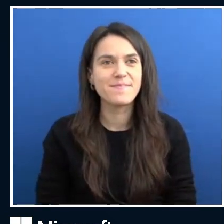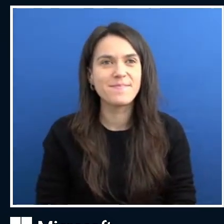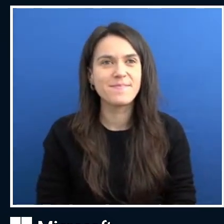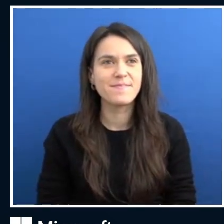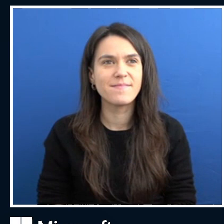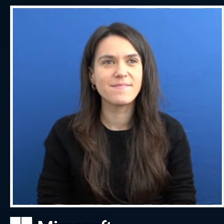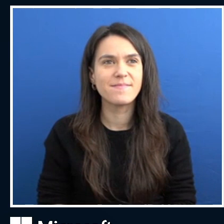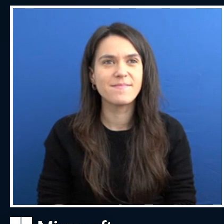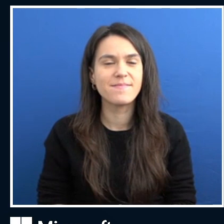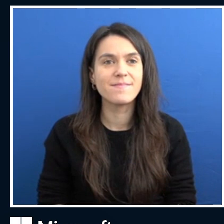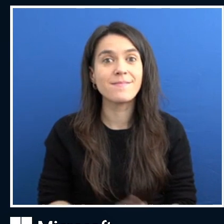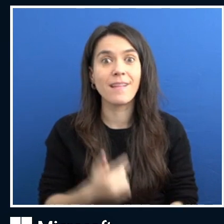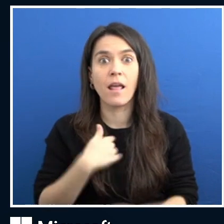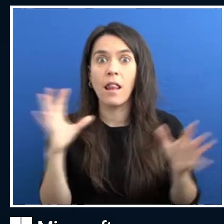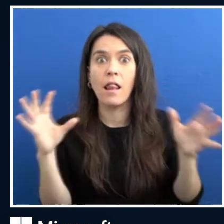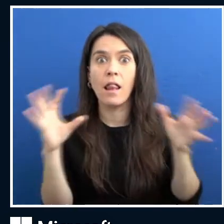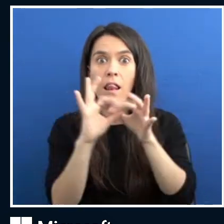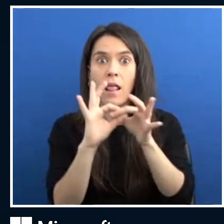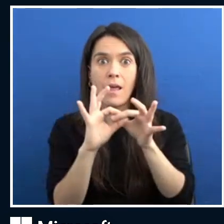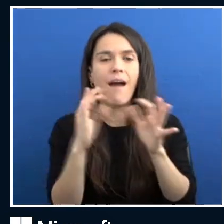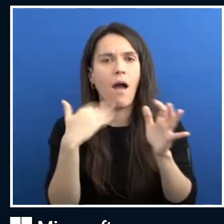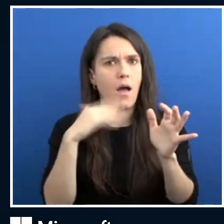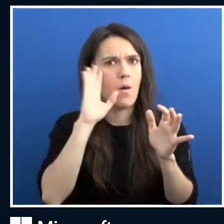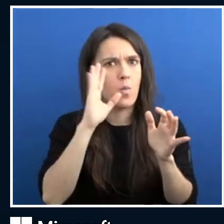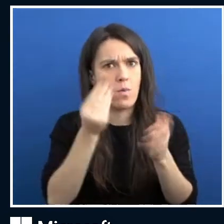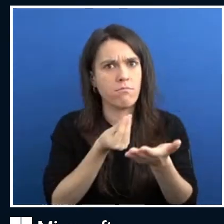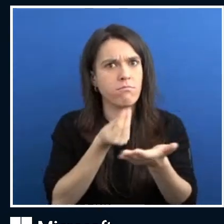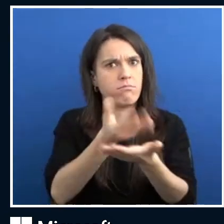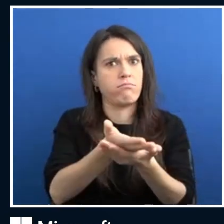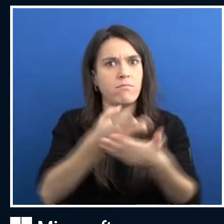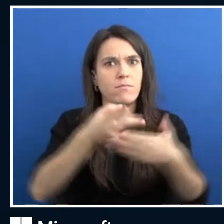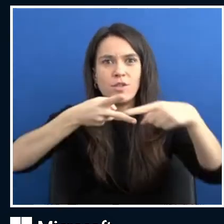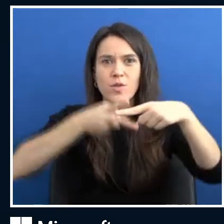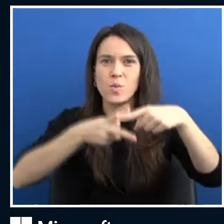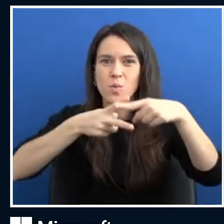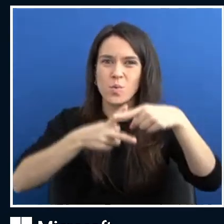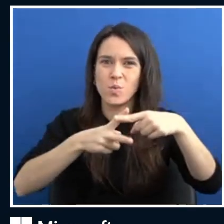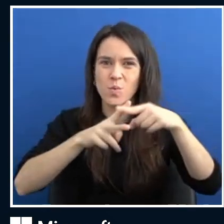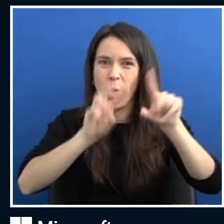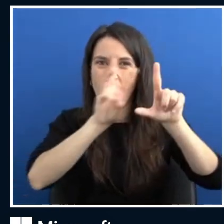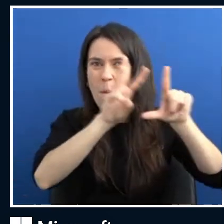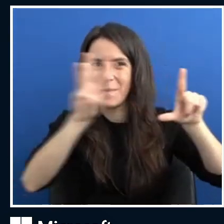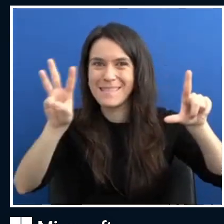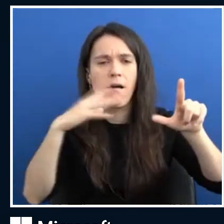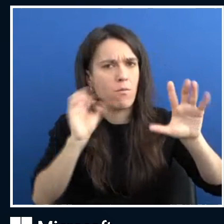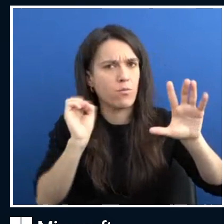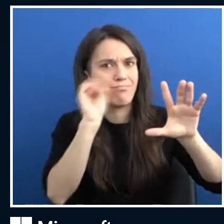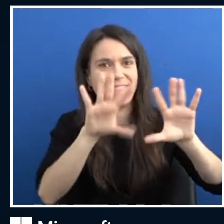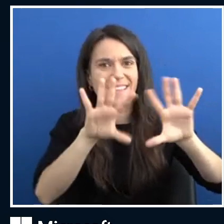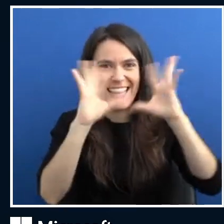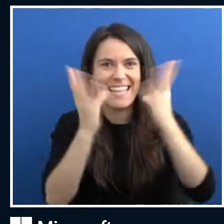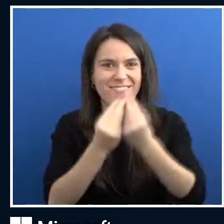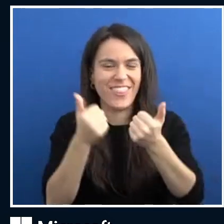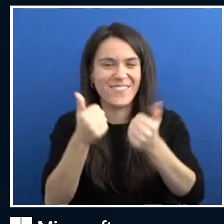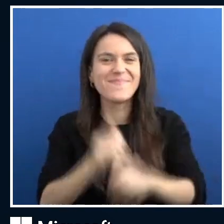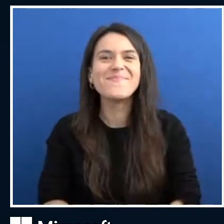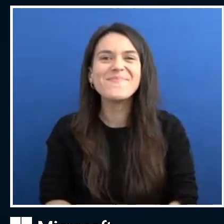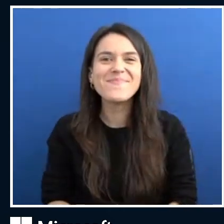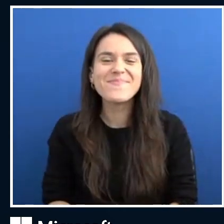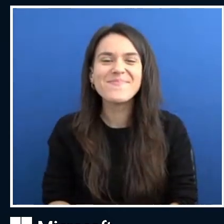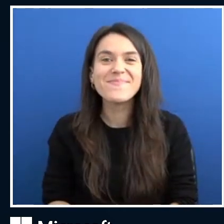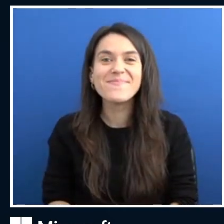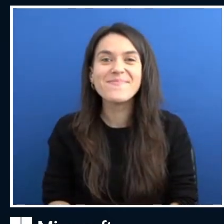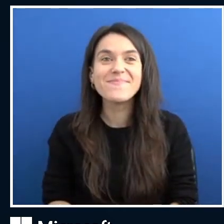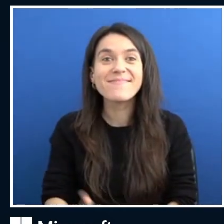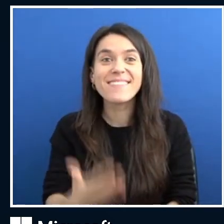providing on the resources page soon. Make sure to check that out. Yeah. Thank you so much for your presentation,